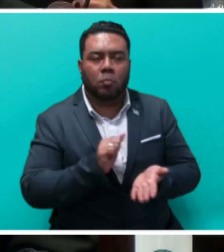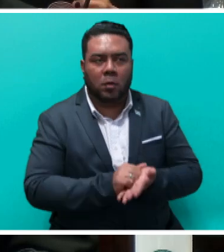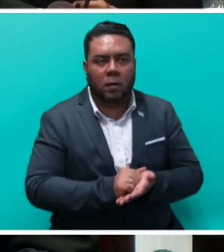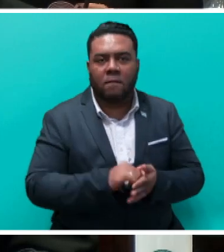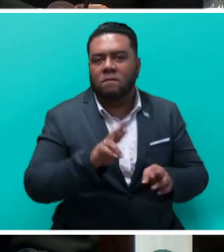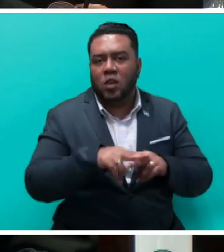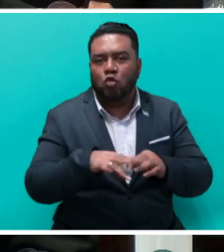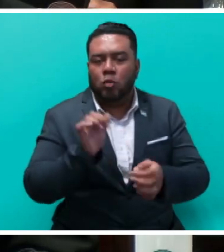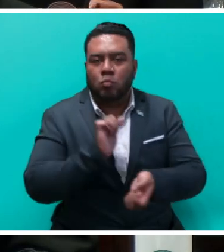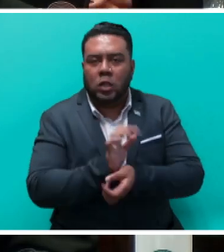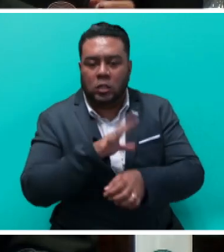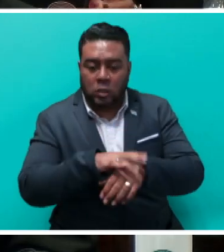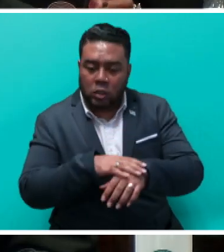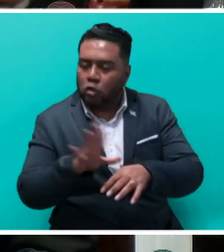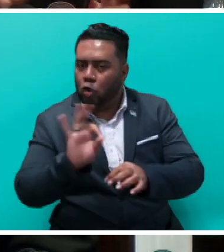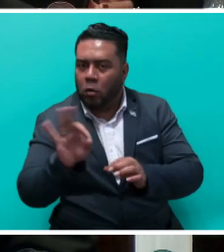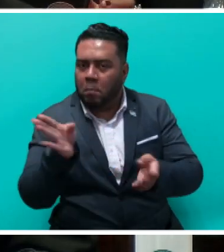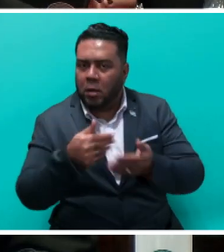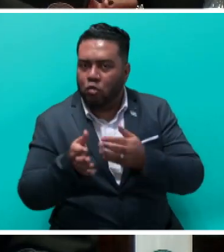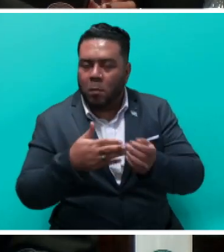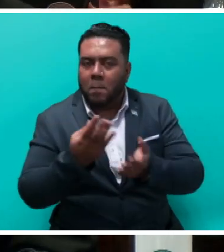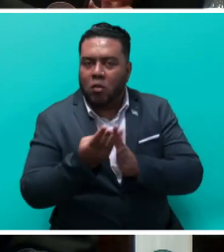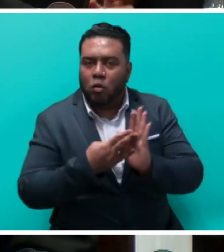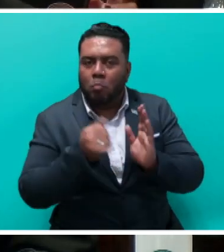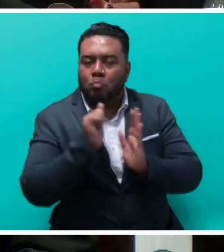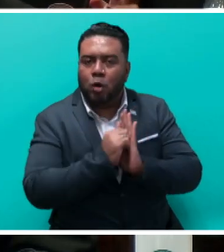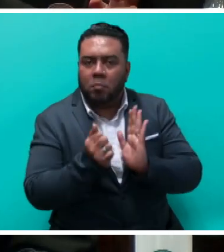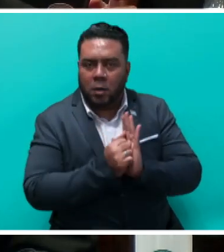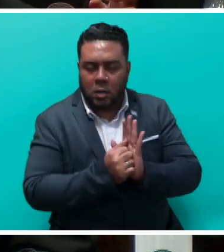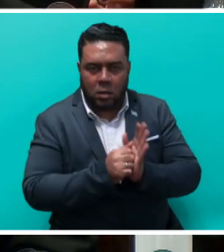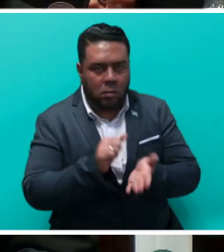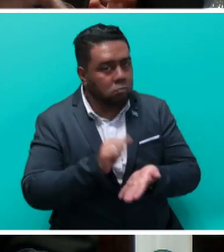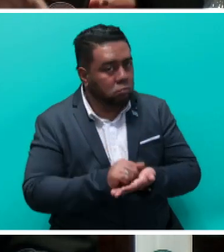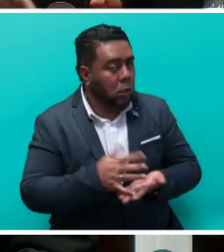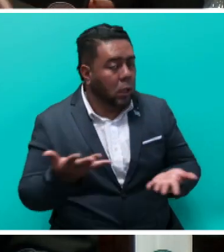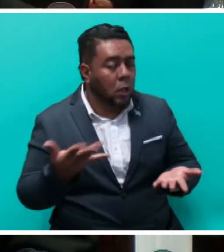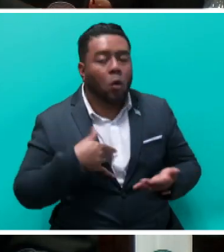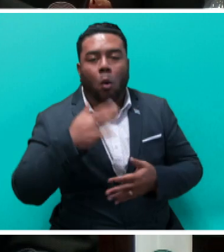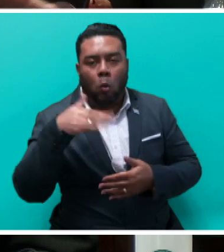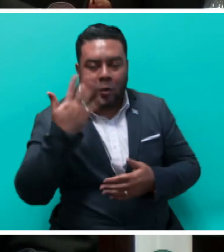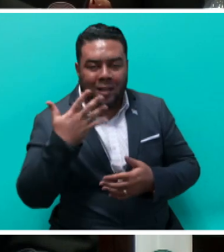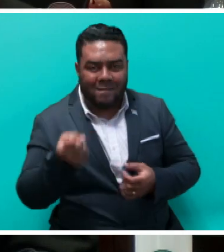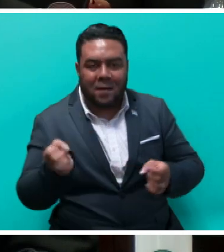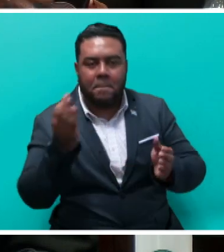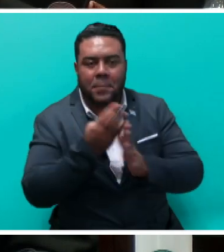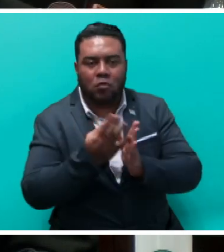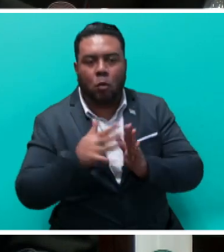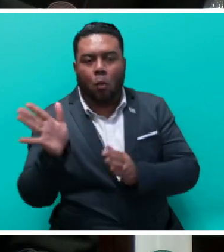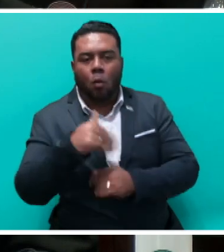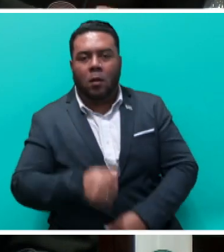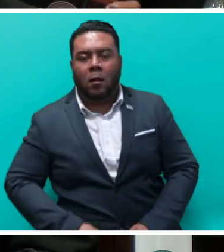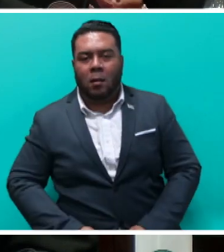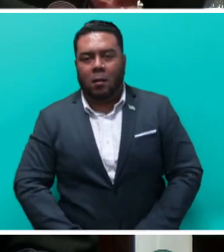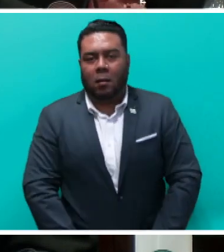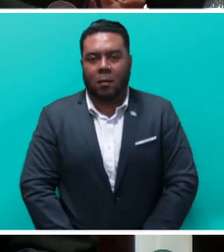Police is not managing its budget properly. Mr. Speaker said there are always in a budget, every government has that. That